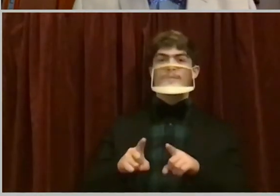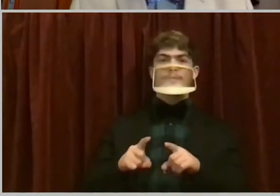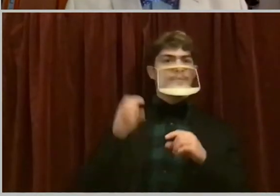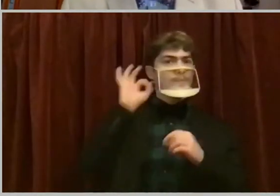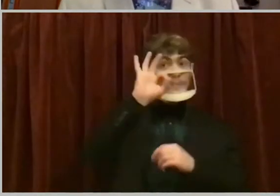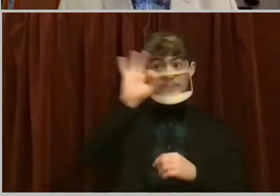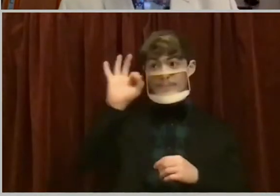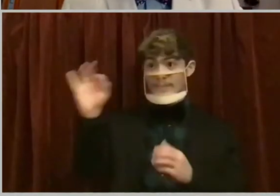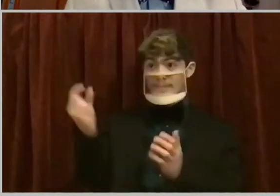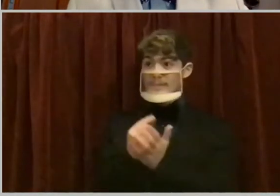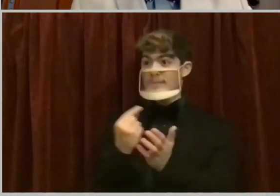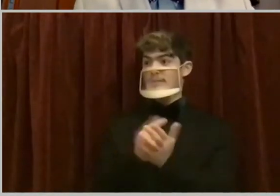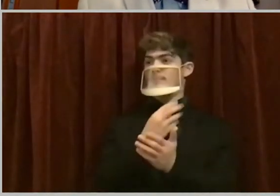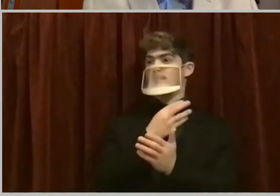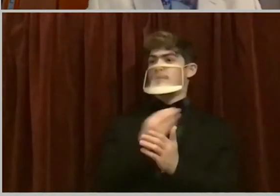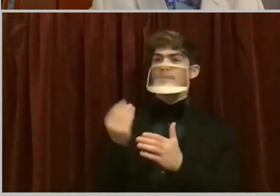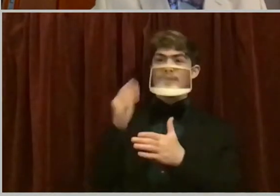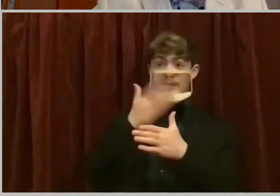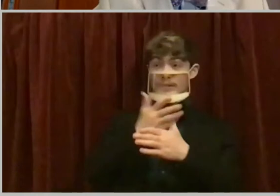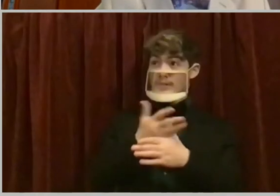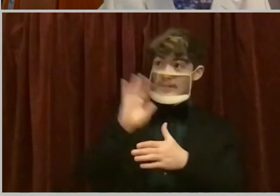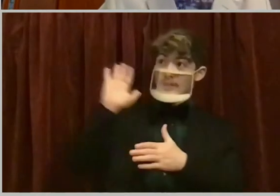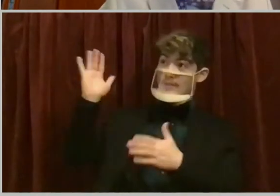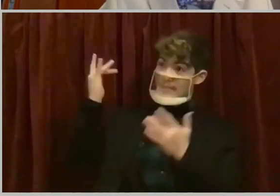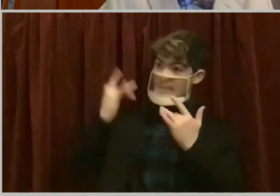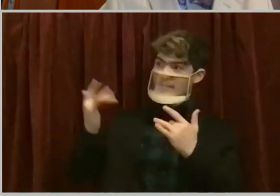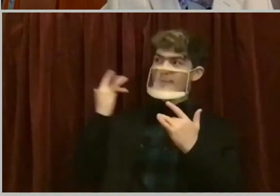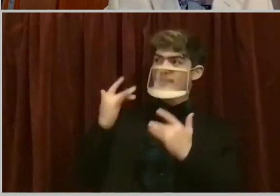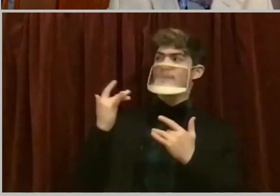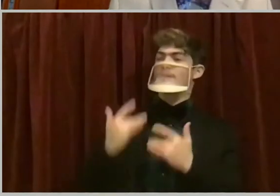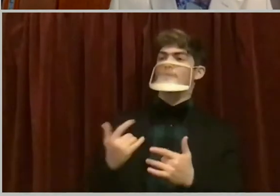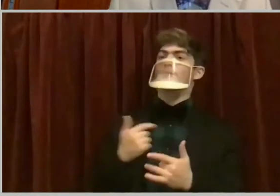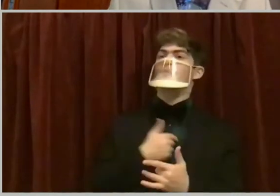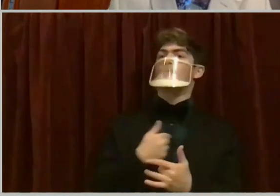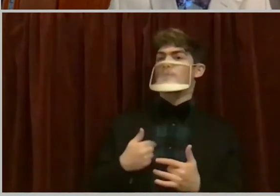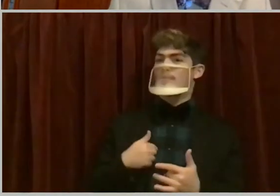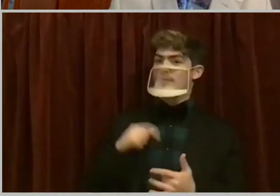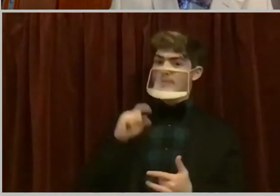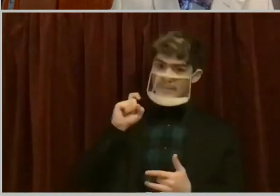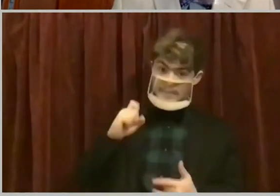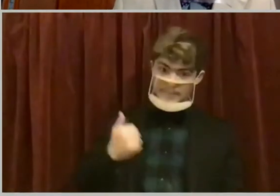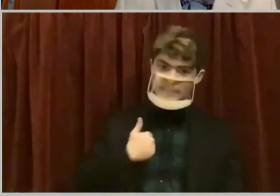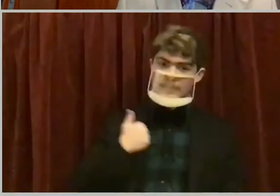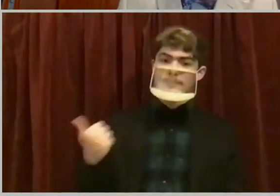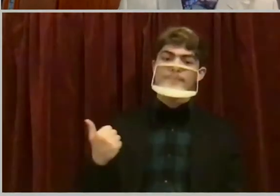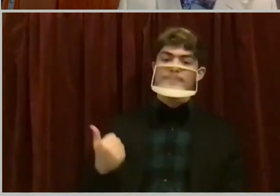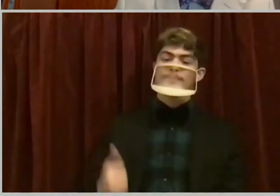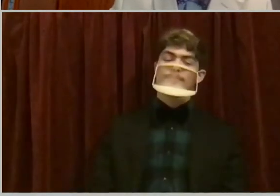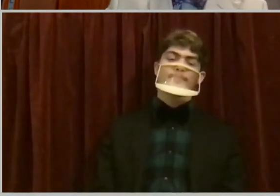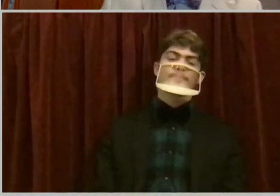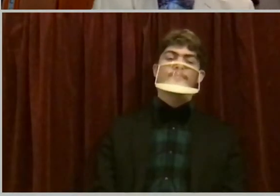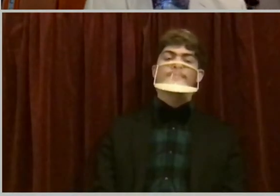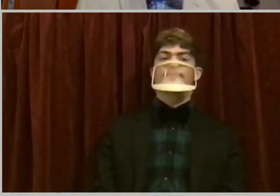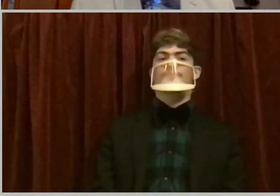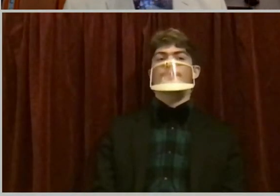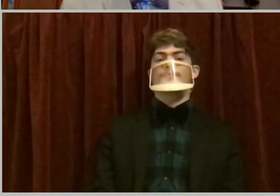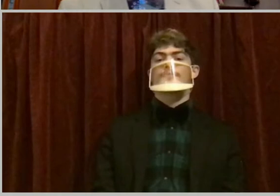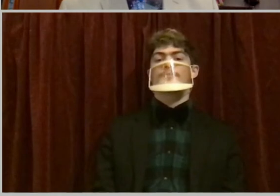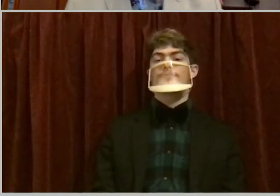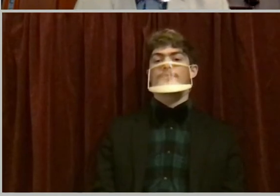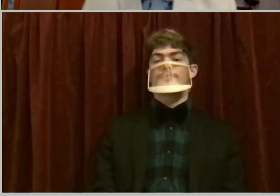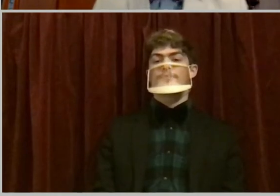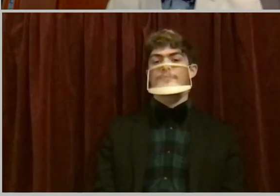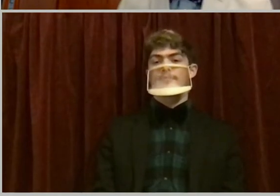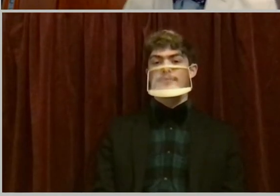his compassion, which is that first attribute of God that we are examining. In Psalm 24,